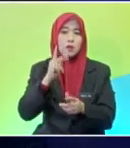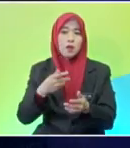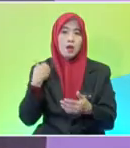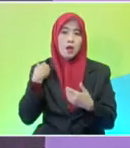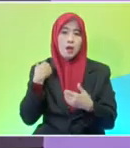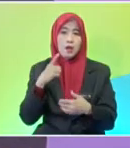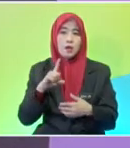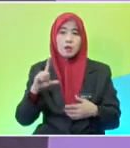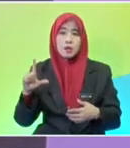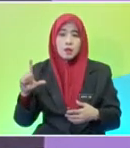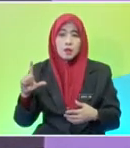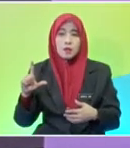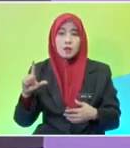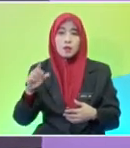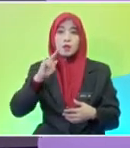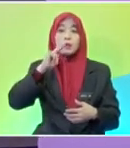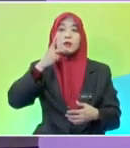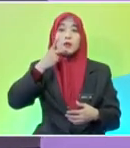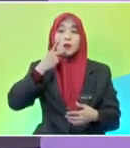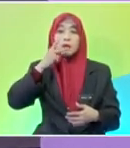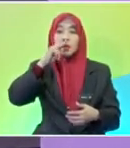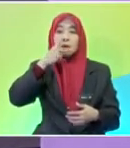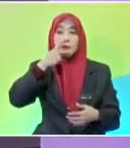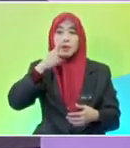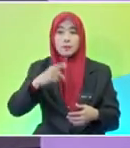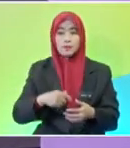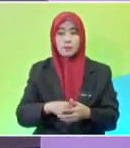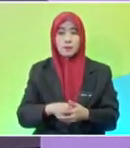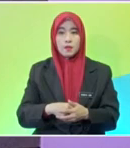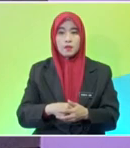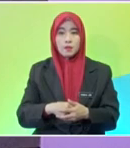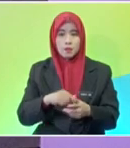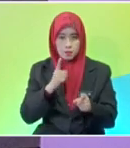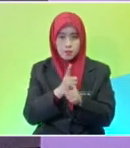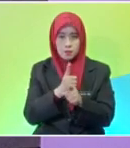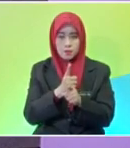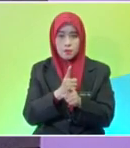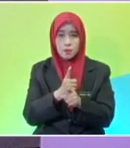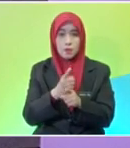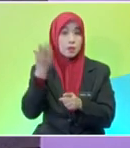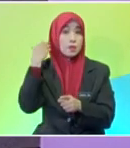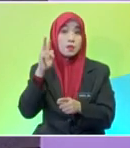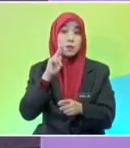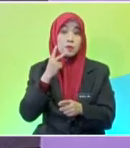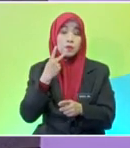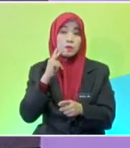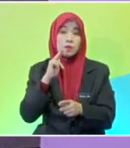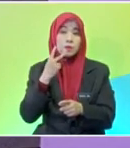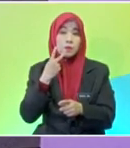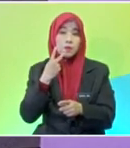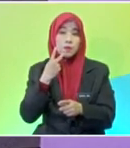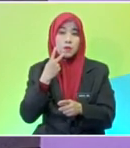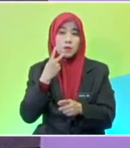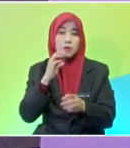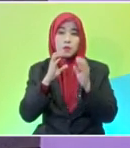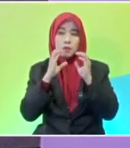carbohydrate. That's the people identify that so. Yes. And then you mentioned about vegetables. You did say